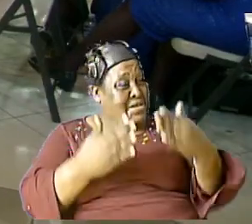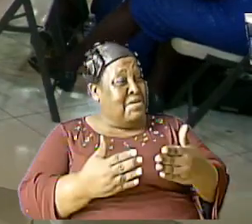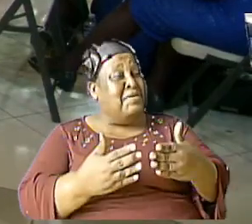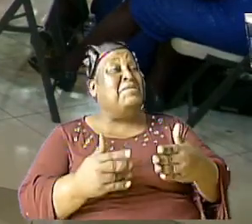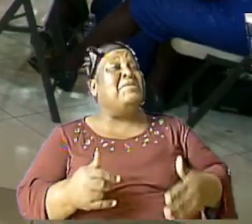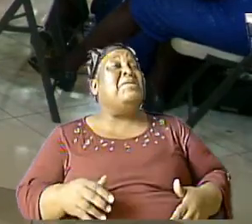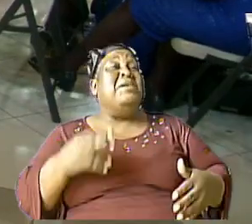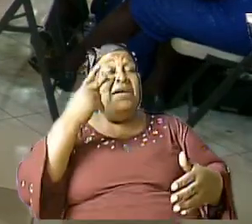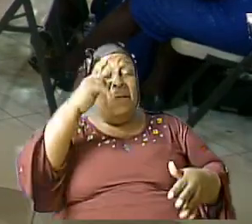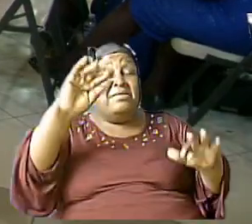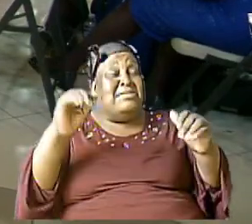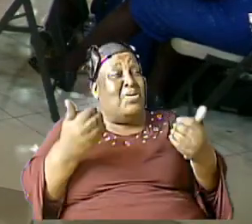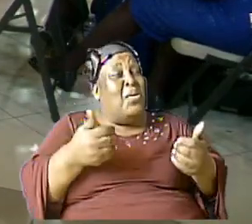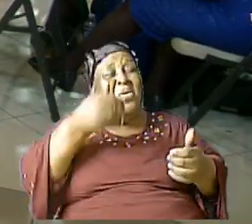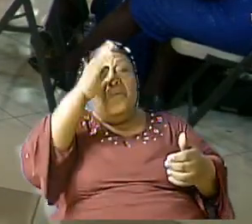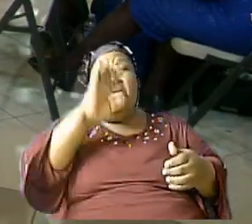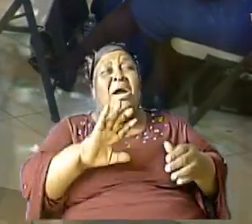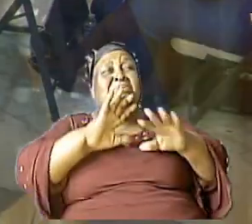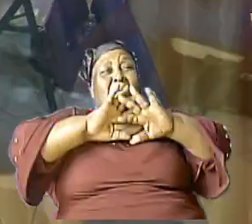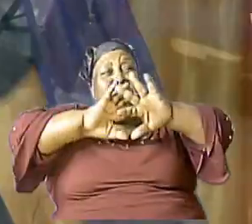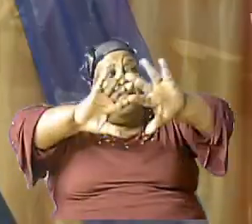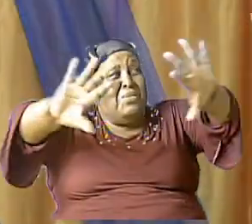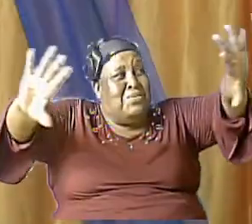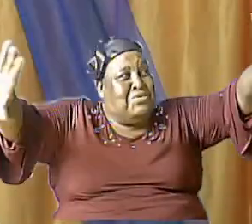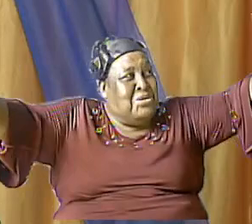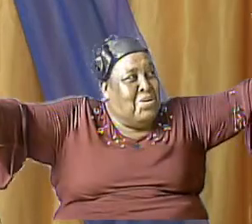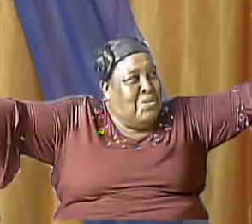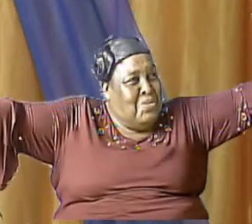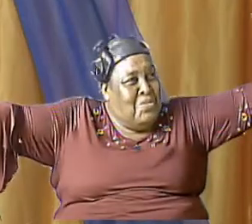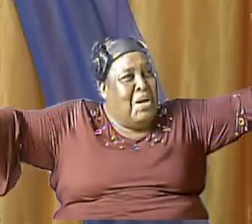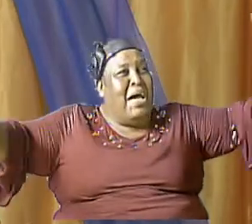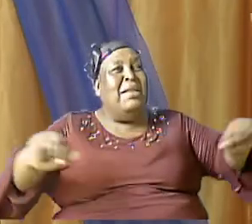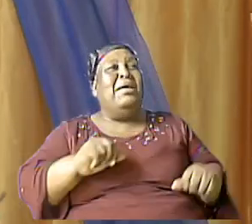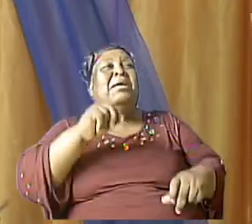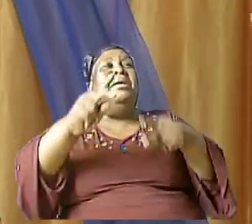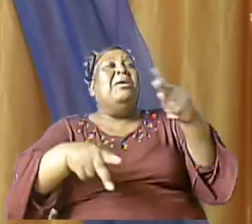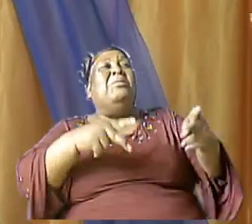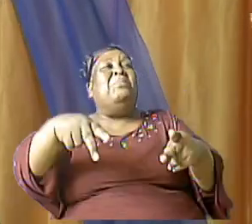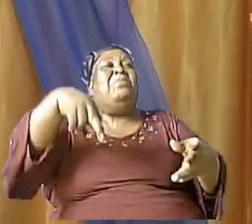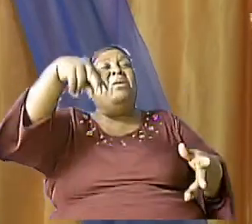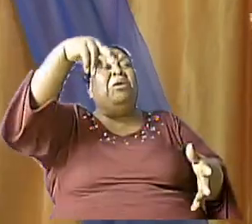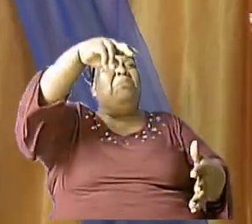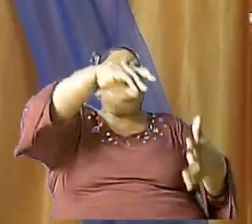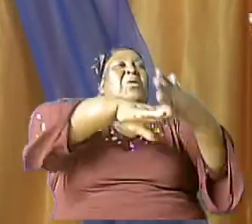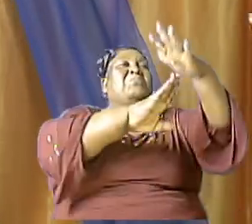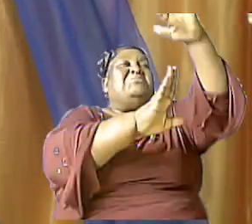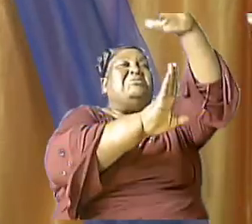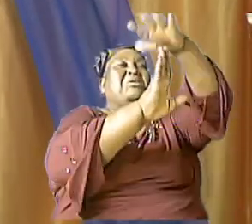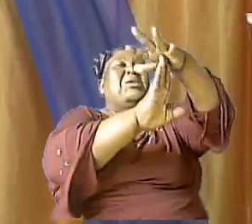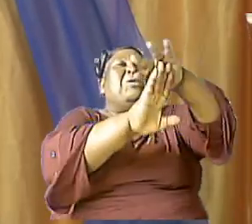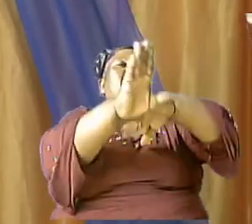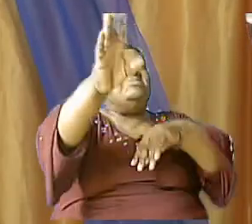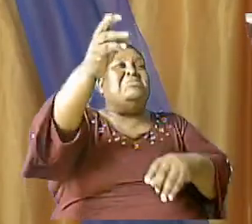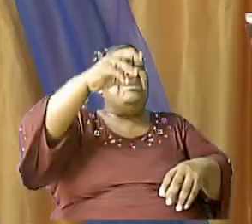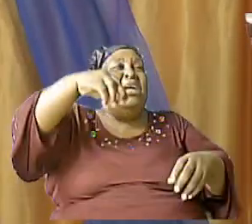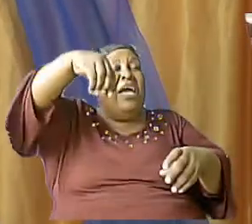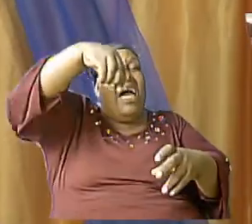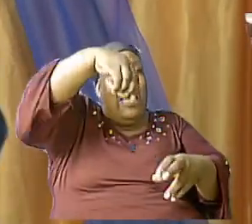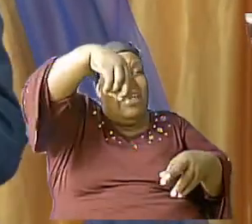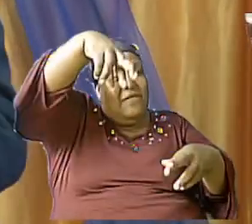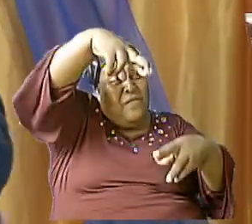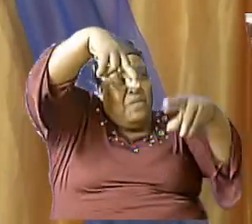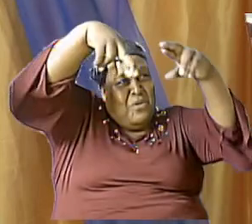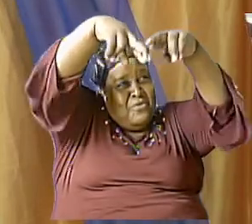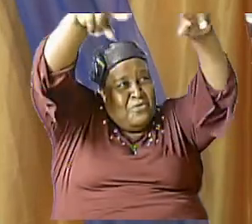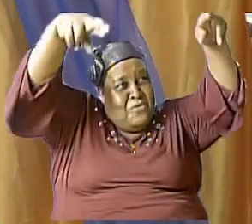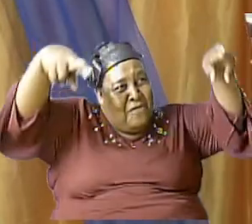You're going to see how God just push out the walls. You won't see people upstairs. You won't see people hanging from the roof. But space will be here.